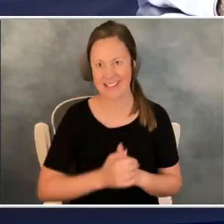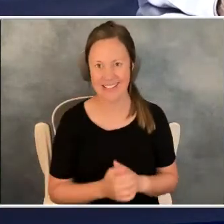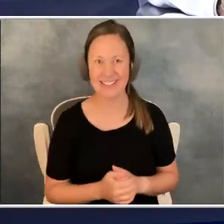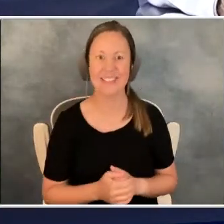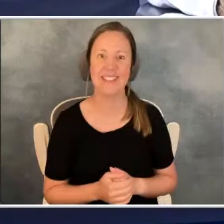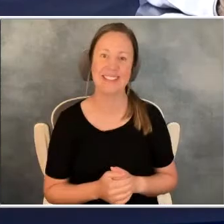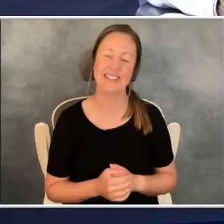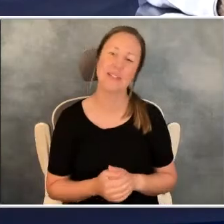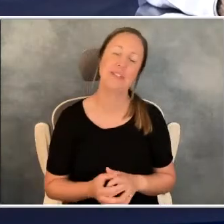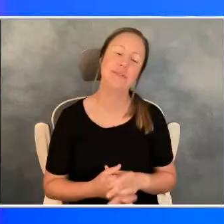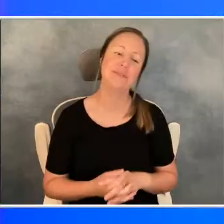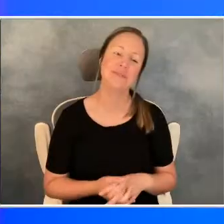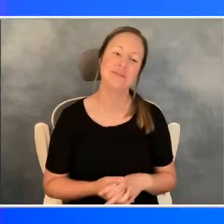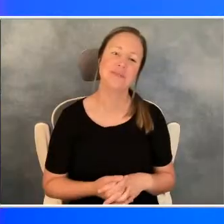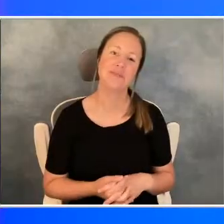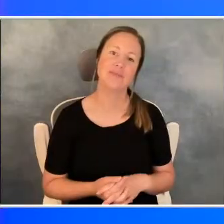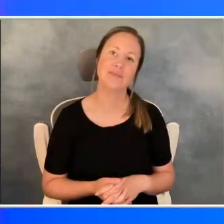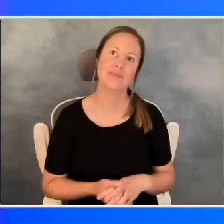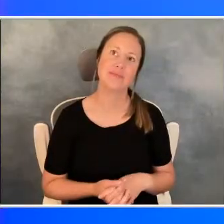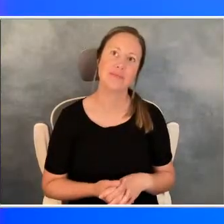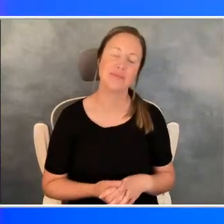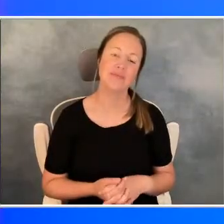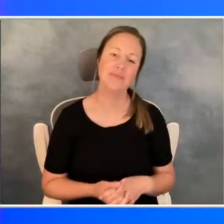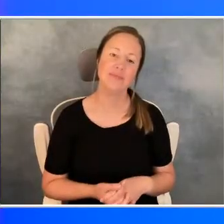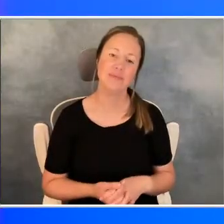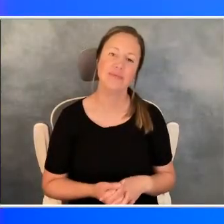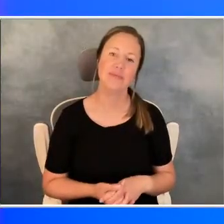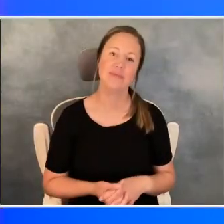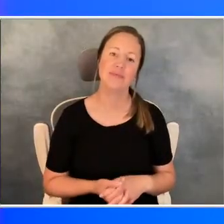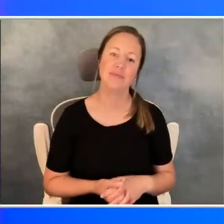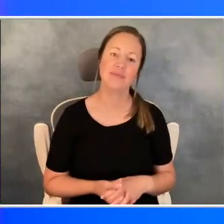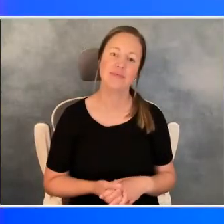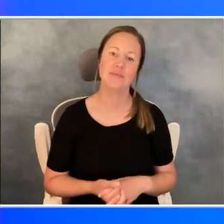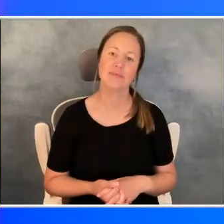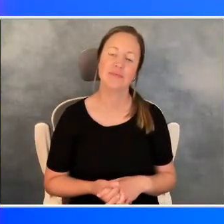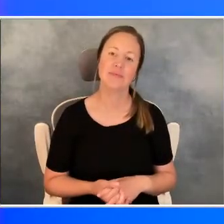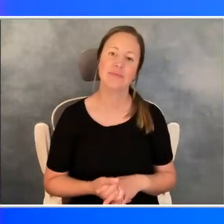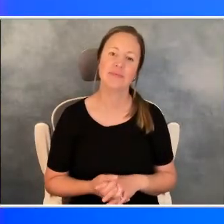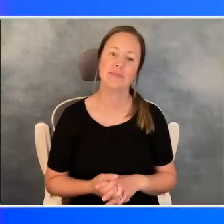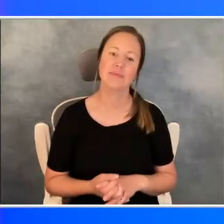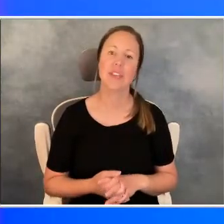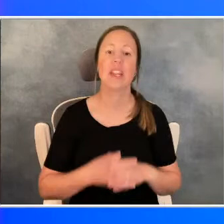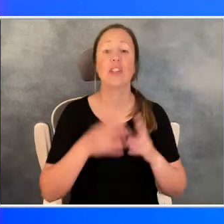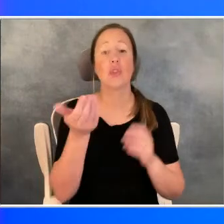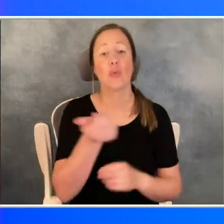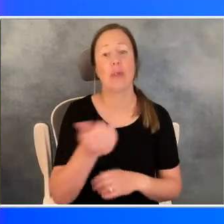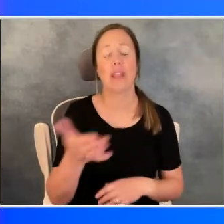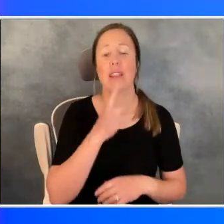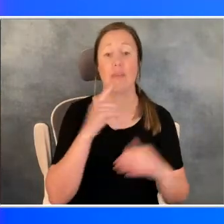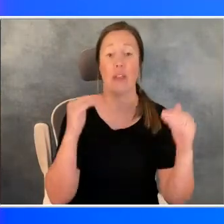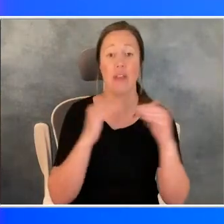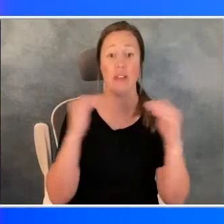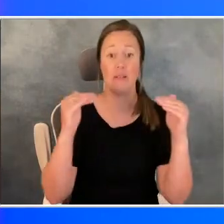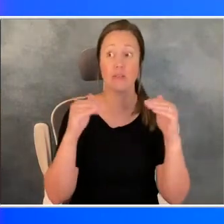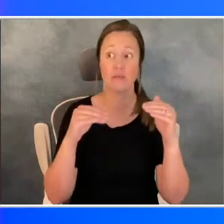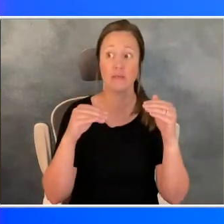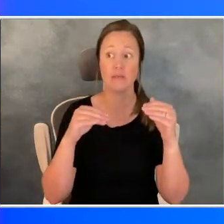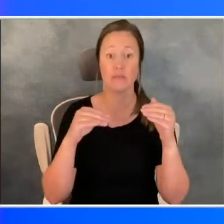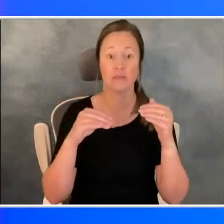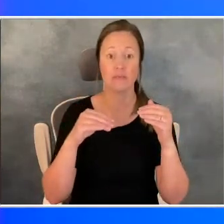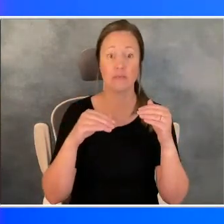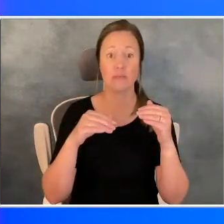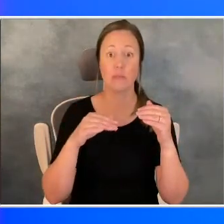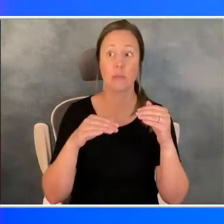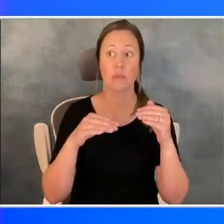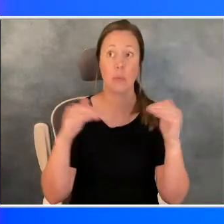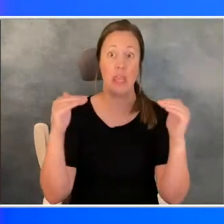morning. So anything that is equivalently rated is been tested to be equivalently effective